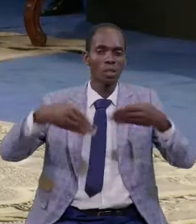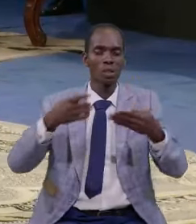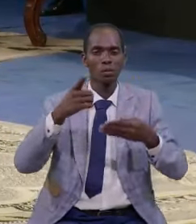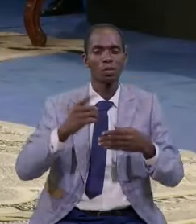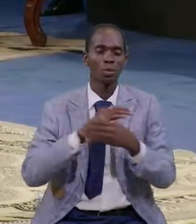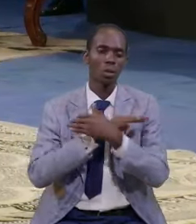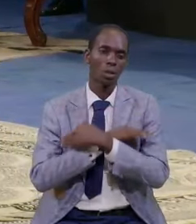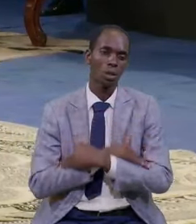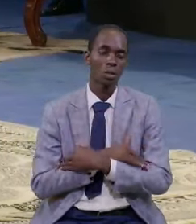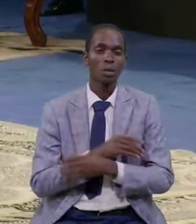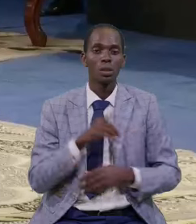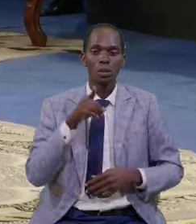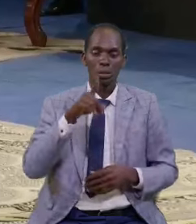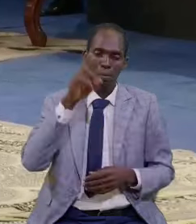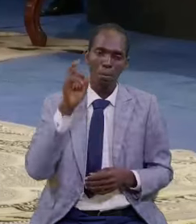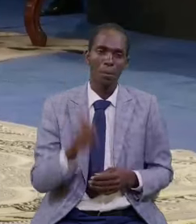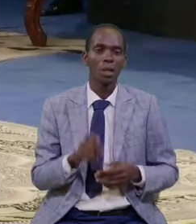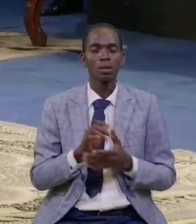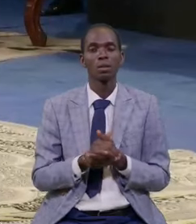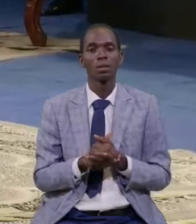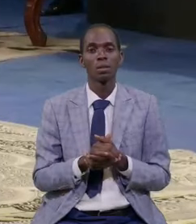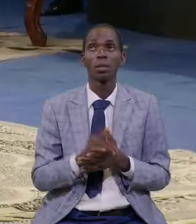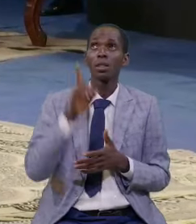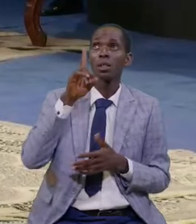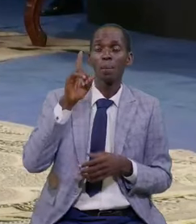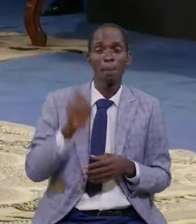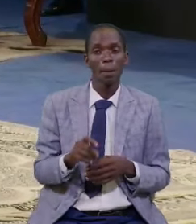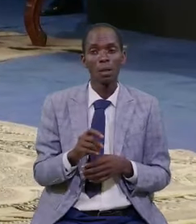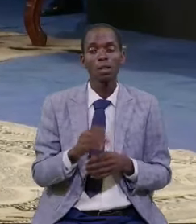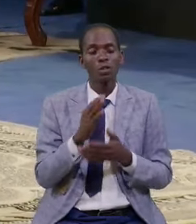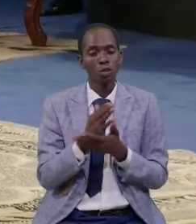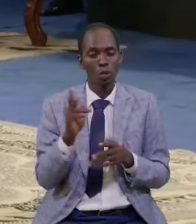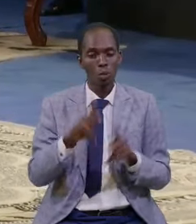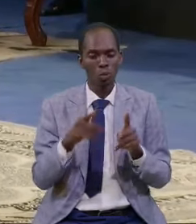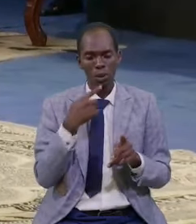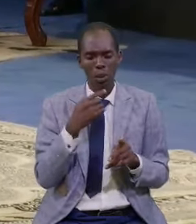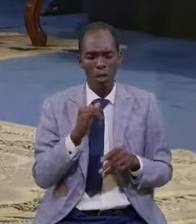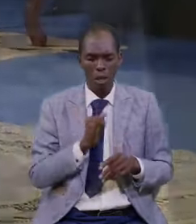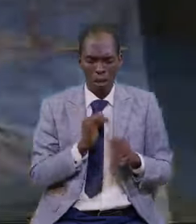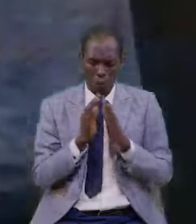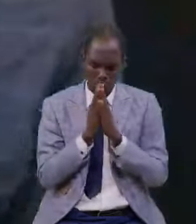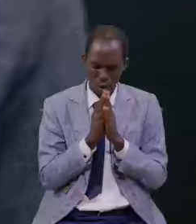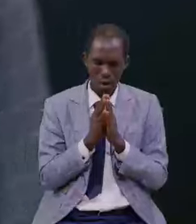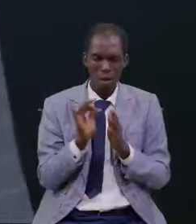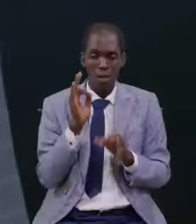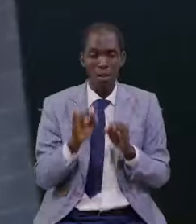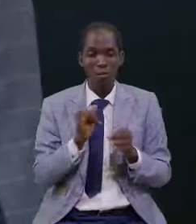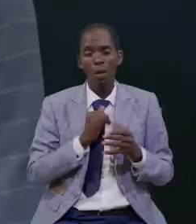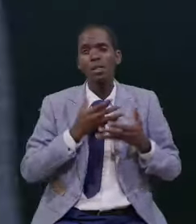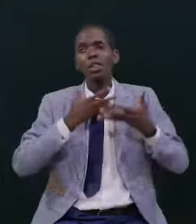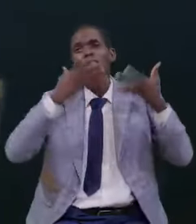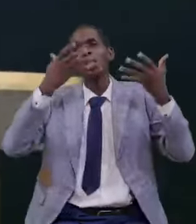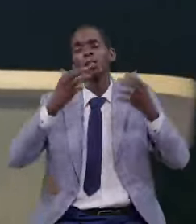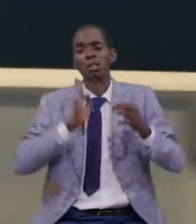he must. You know, some people think, if I pray, if I cry, if I shout, if I roll on the ground,